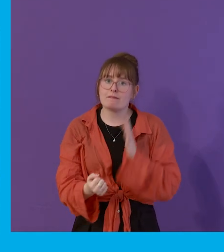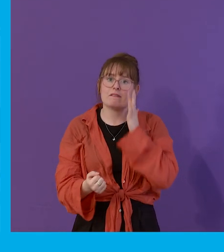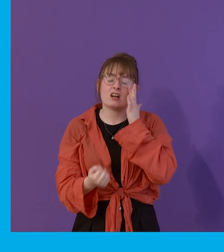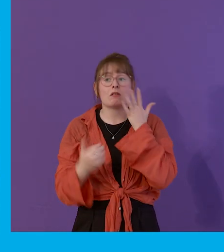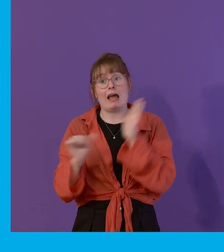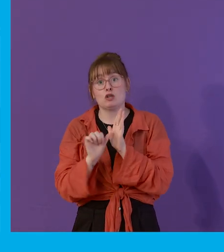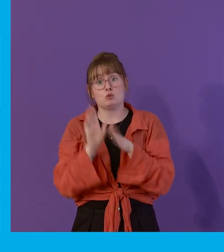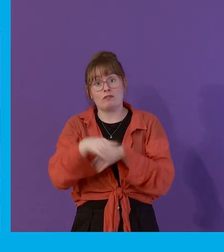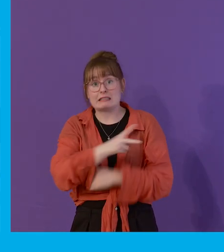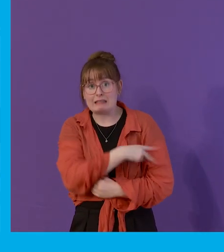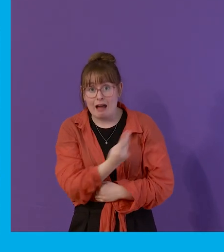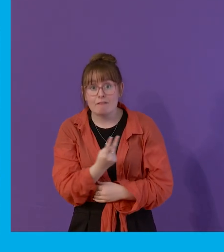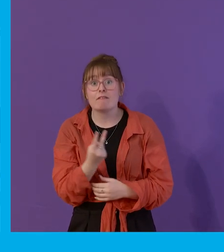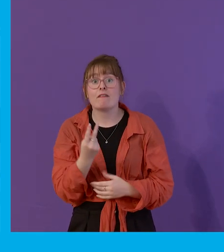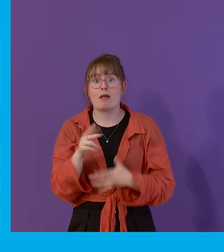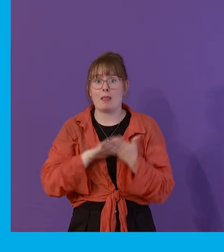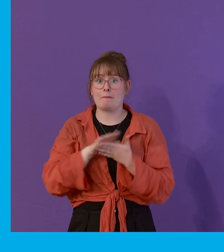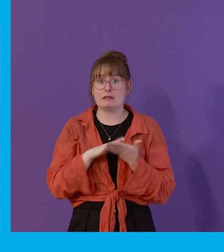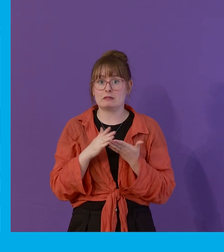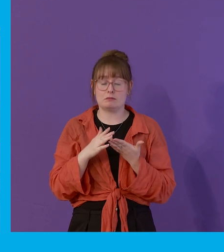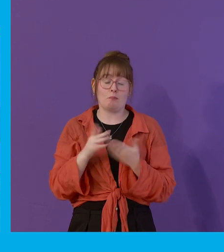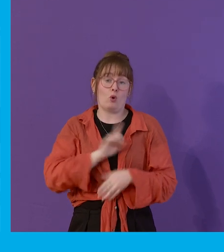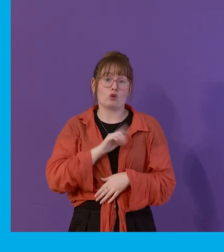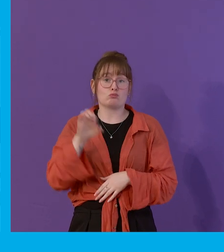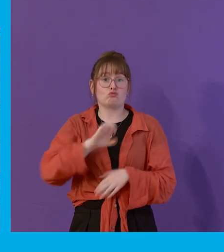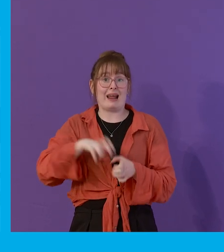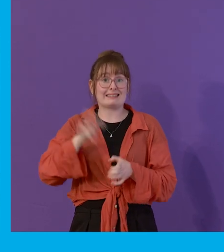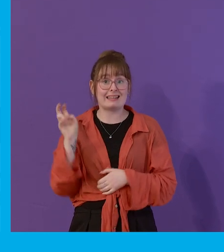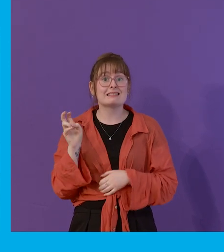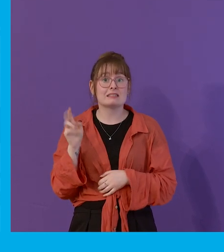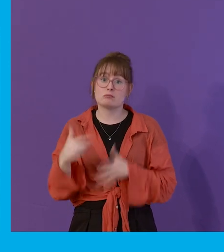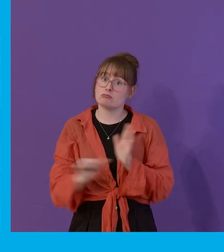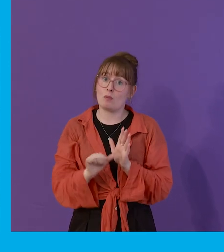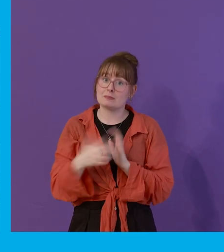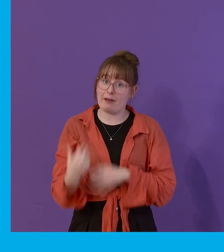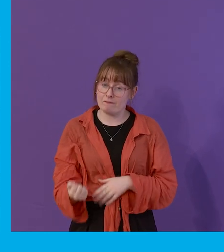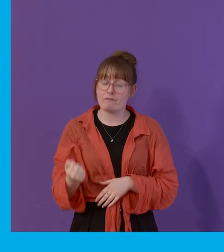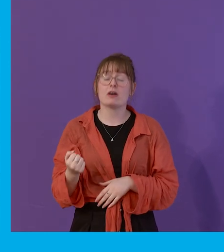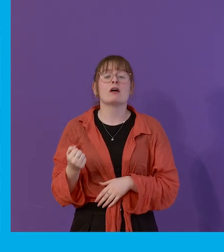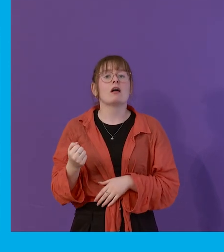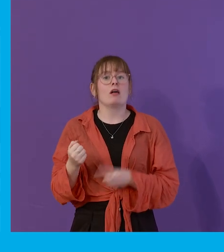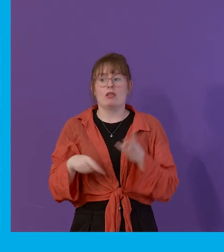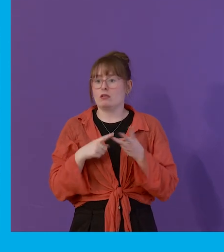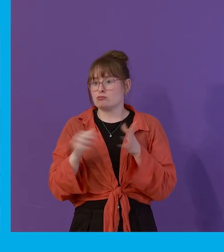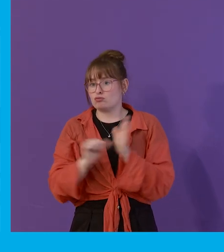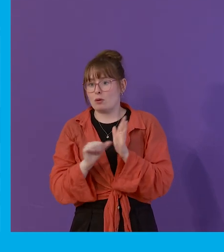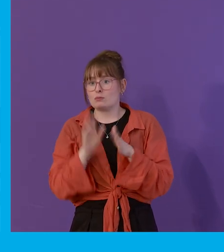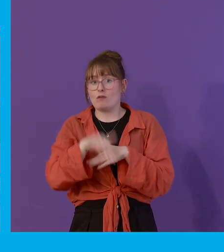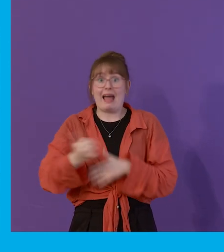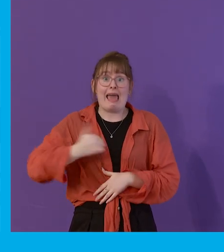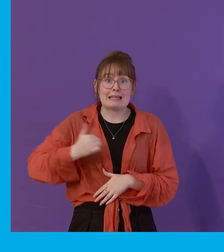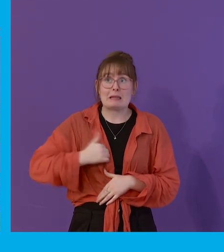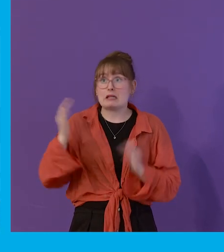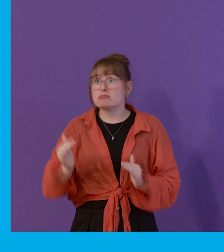issues around staffing, which have been caused largely by Brexit. There's issues around expectations. And